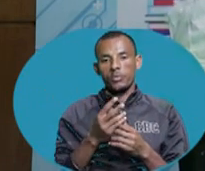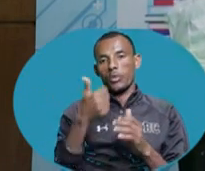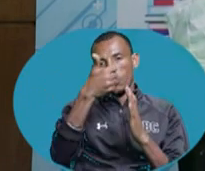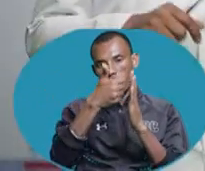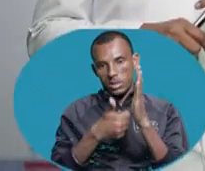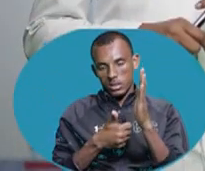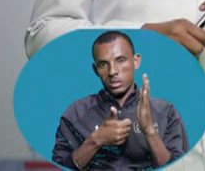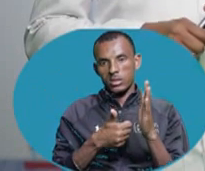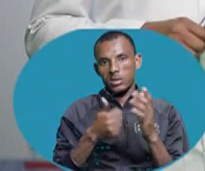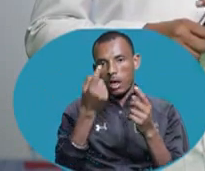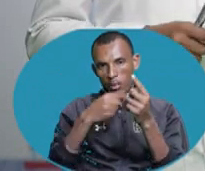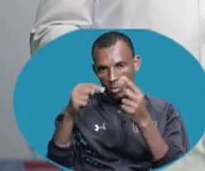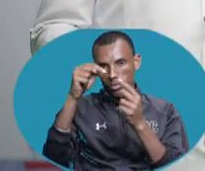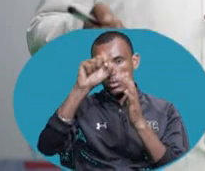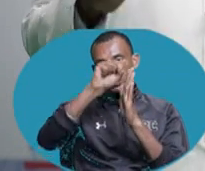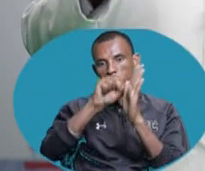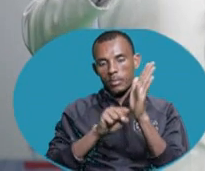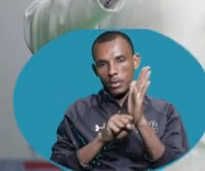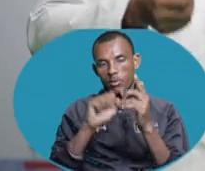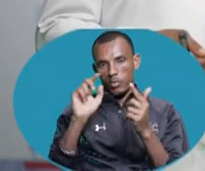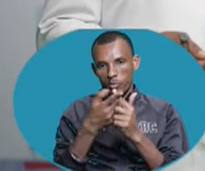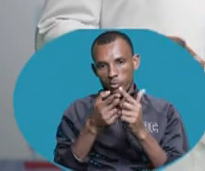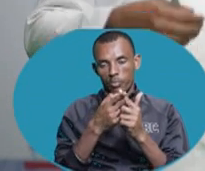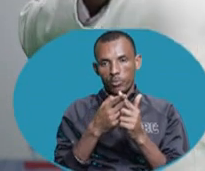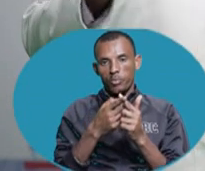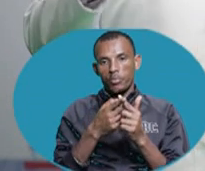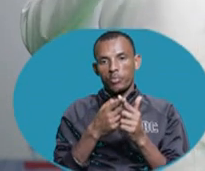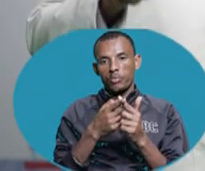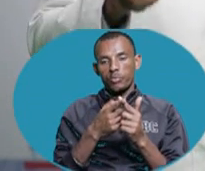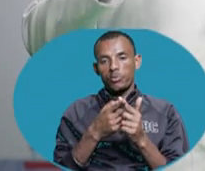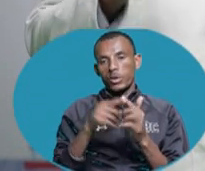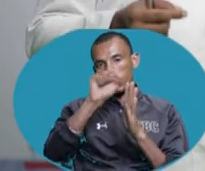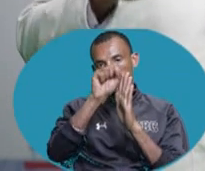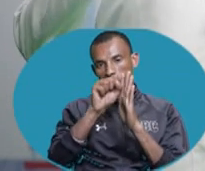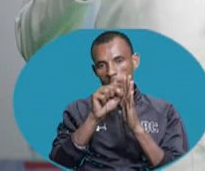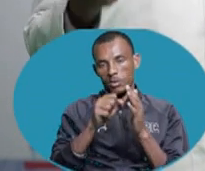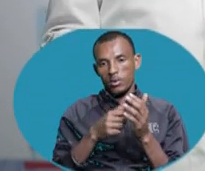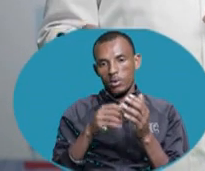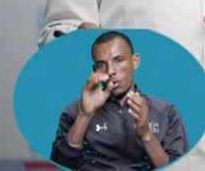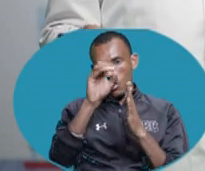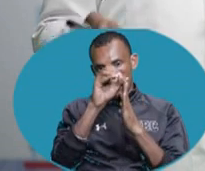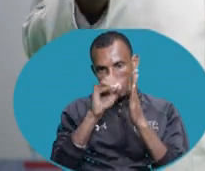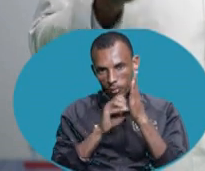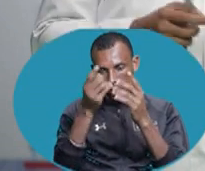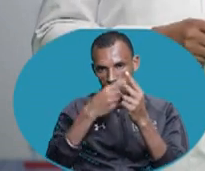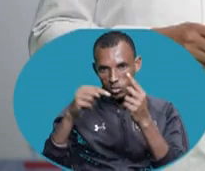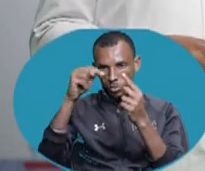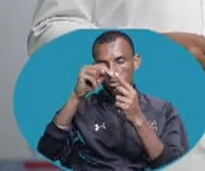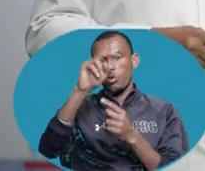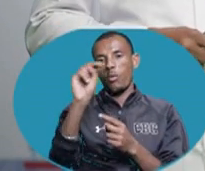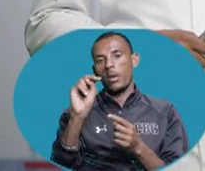up to September. The next one, October up to November. This